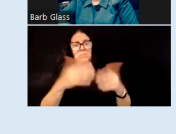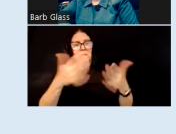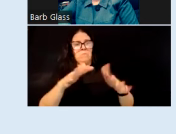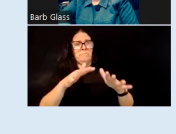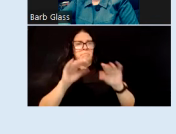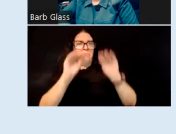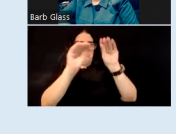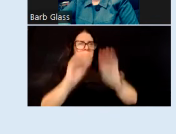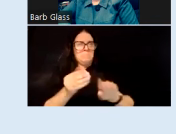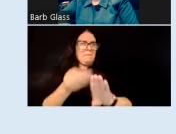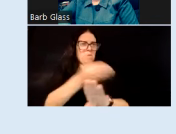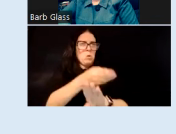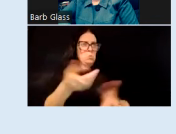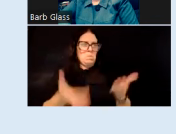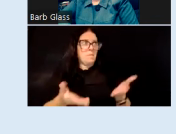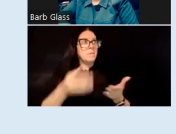that point in time.